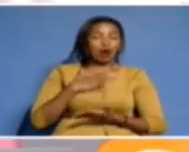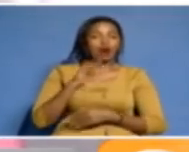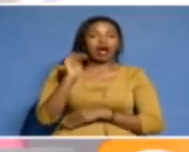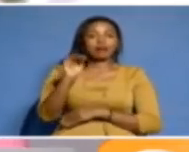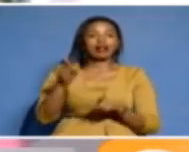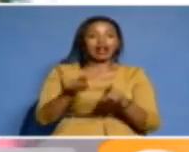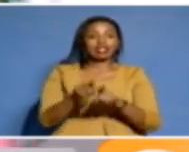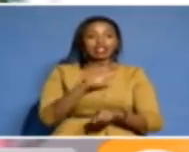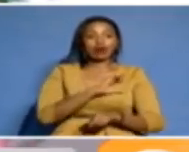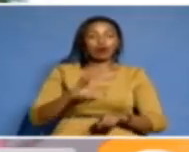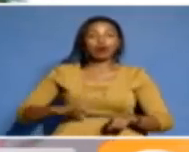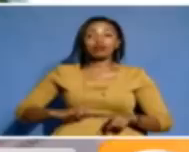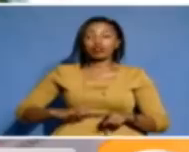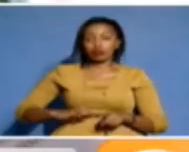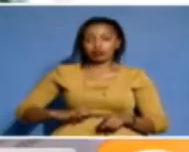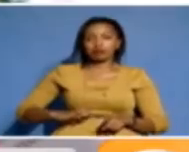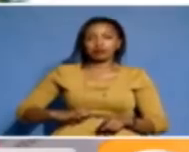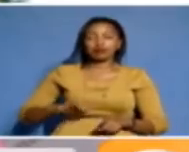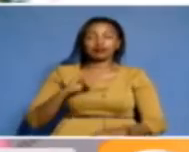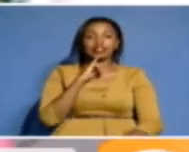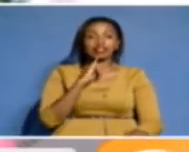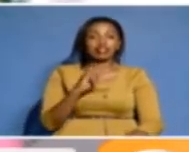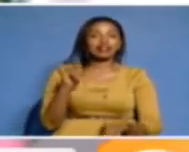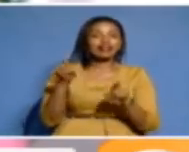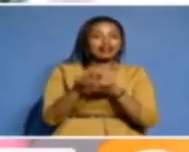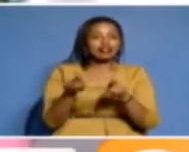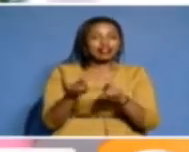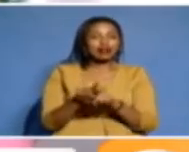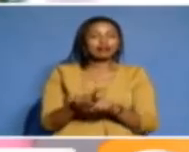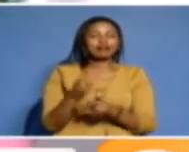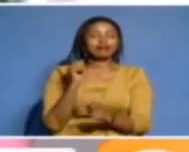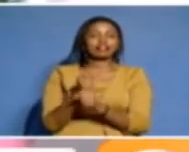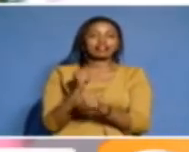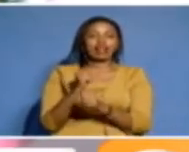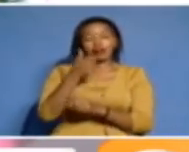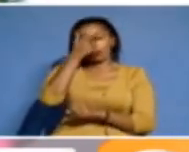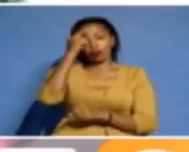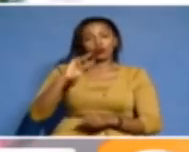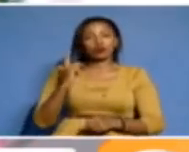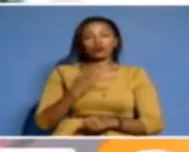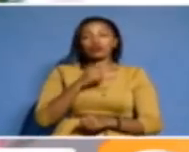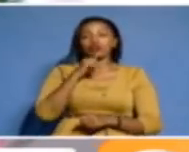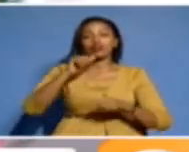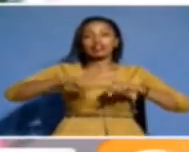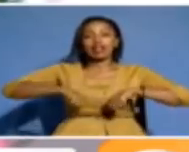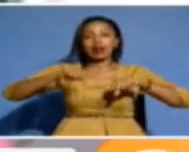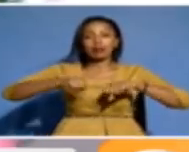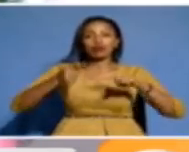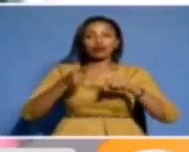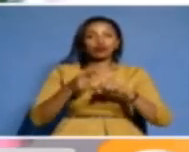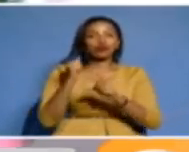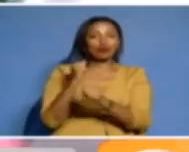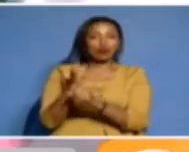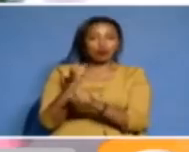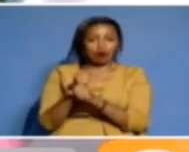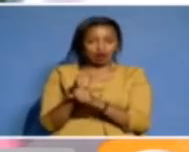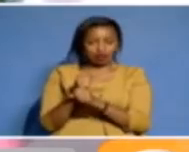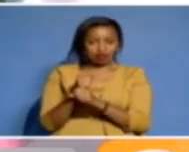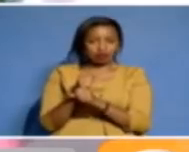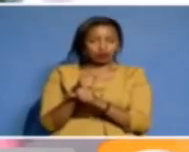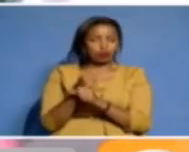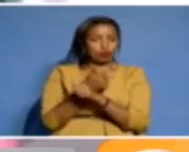a commission is that the same be done, because we are not able to operate at